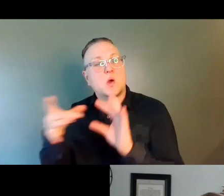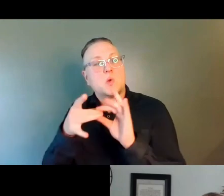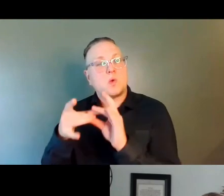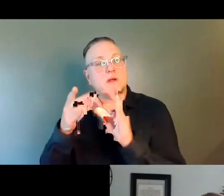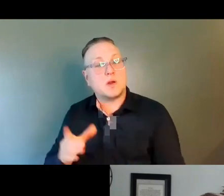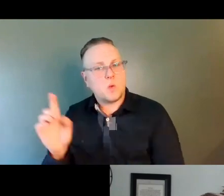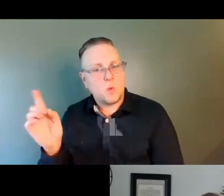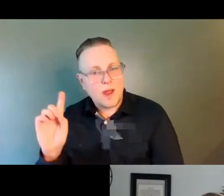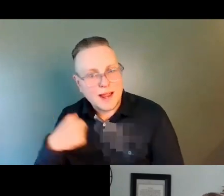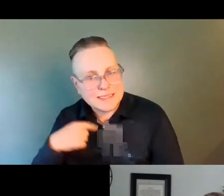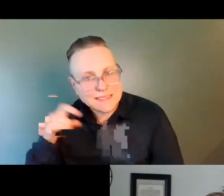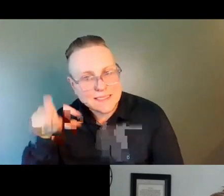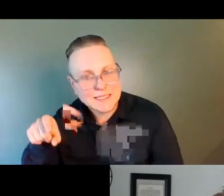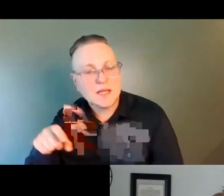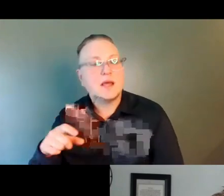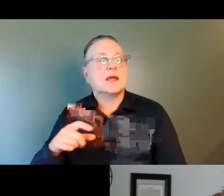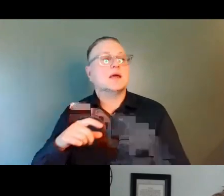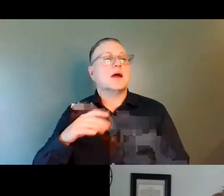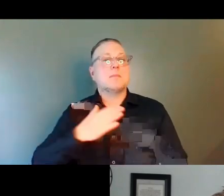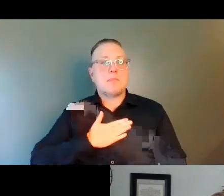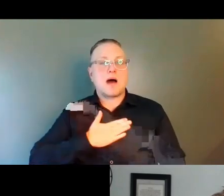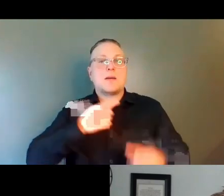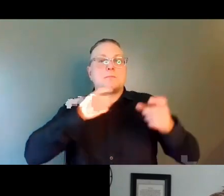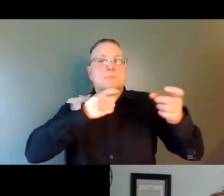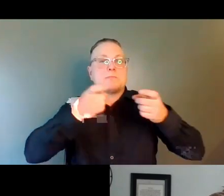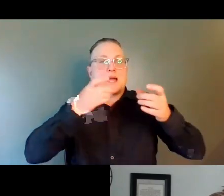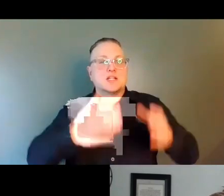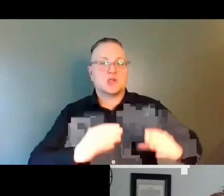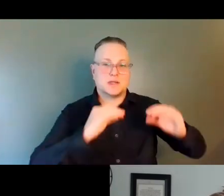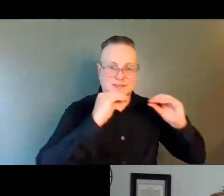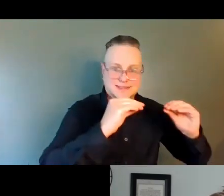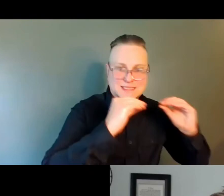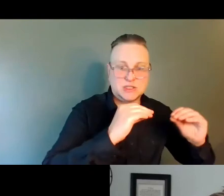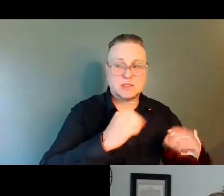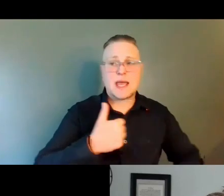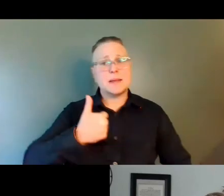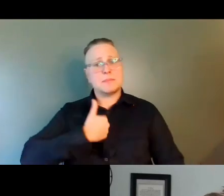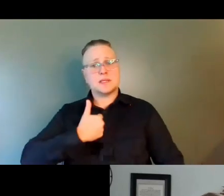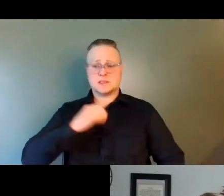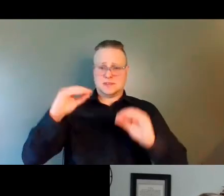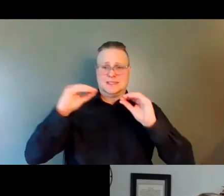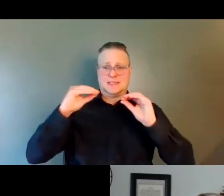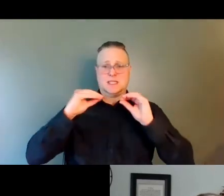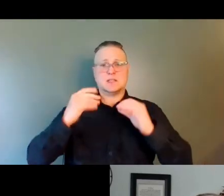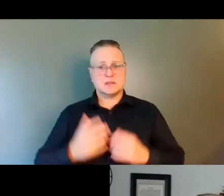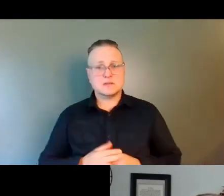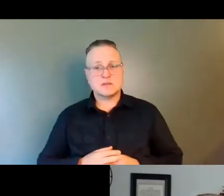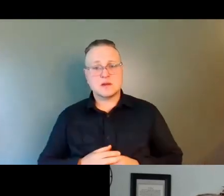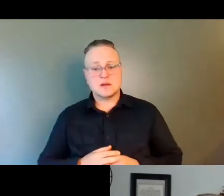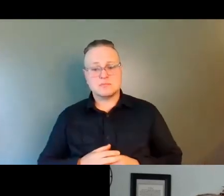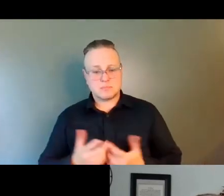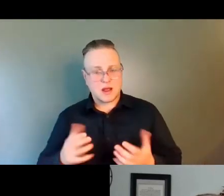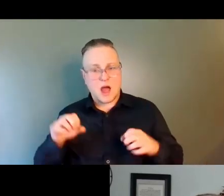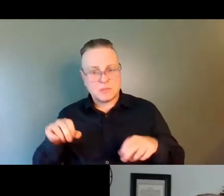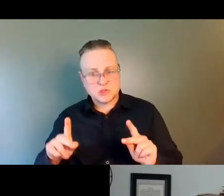also helping me to educate myself as I considered what are the opportunities and challenges